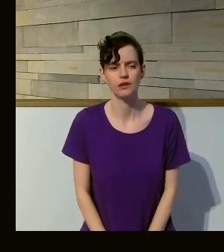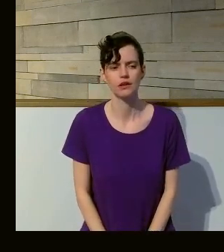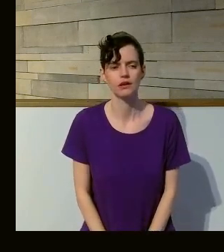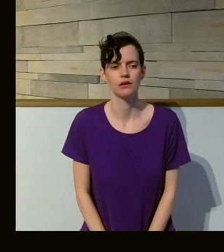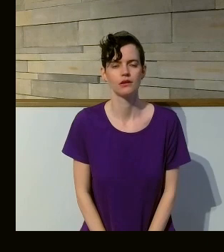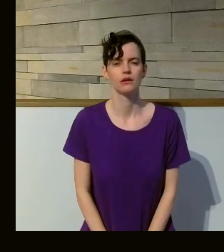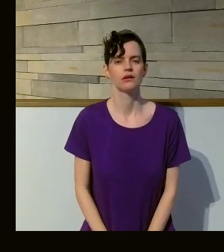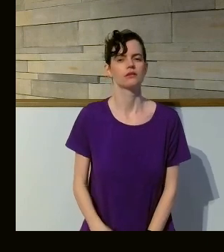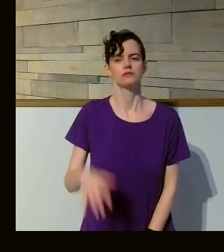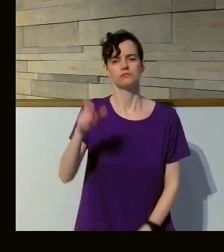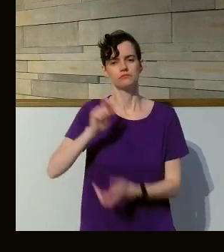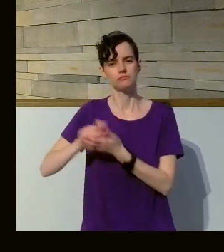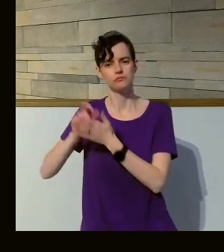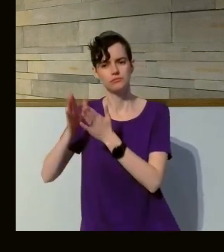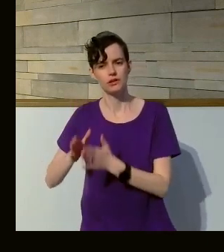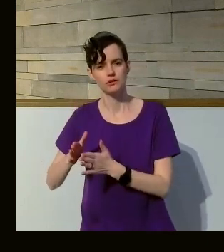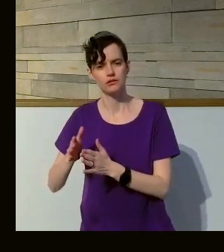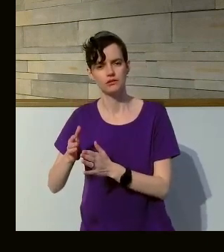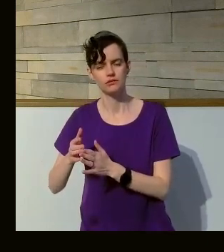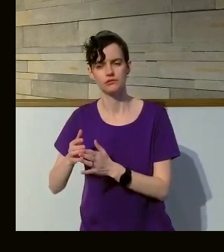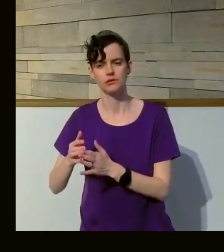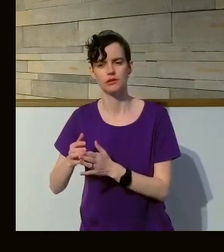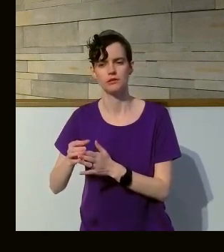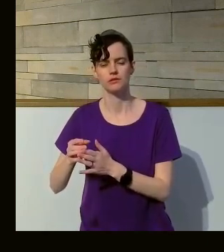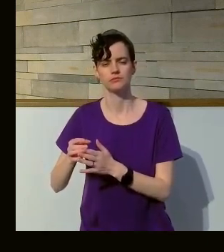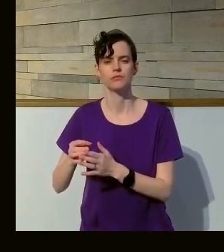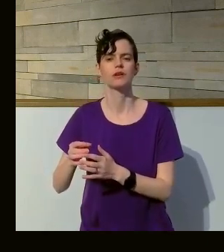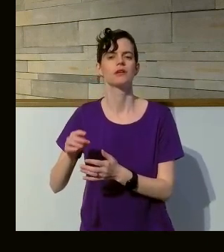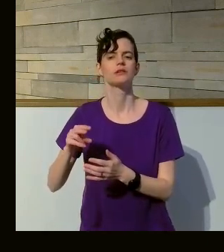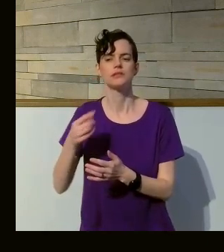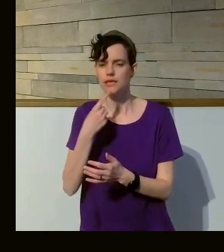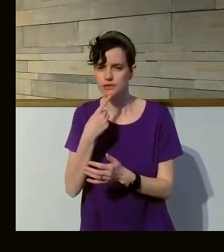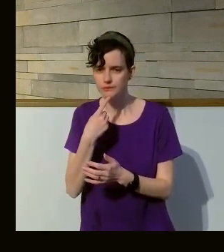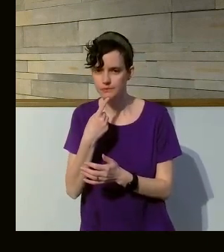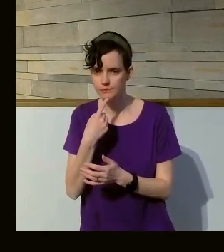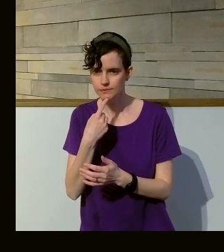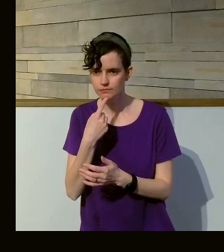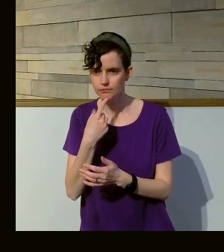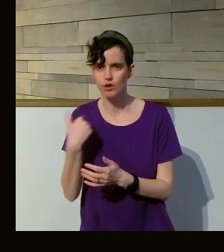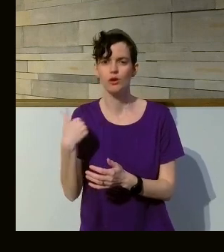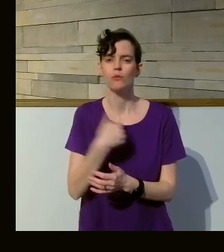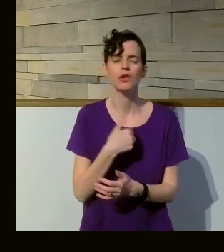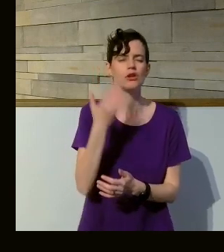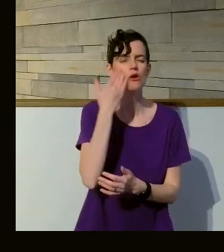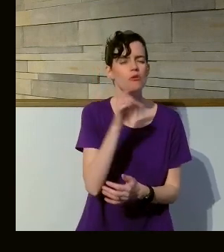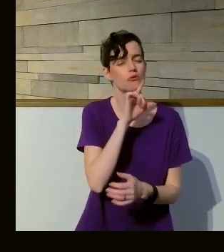Quote from Dallas Willard in his book, The Divine Conspiracy. He says, we know what is really